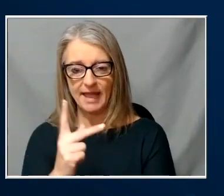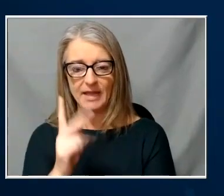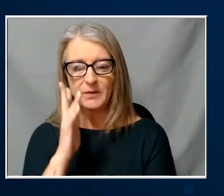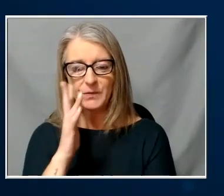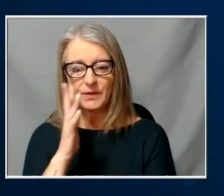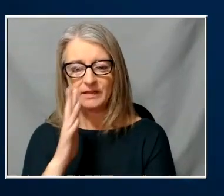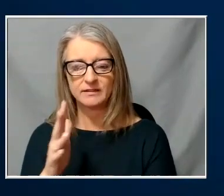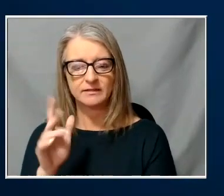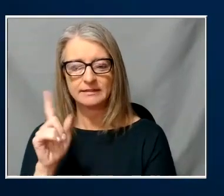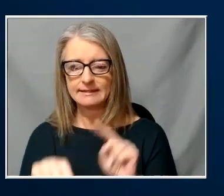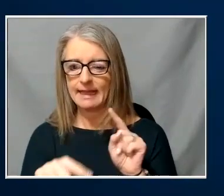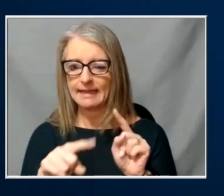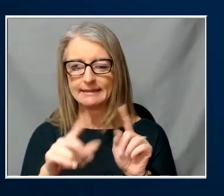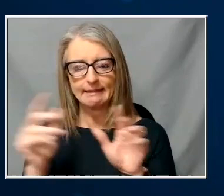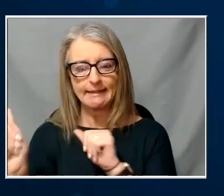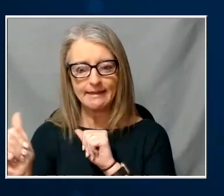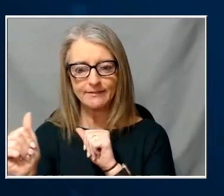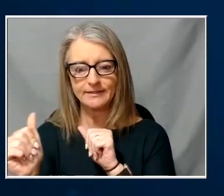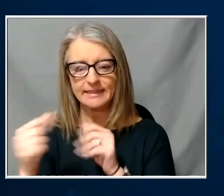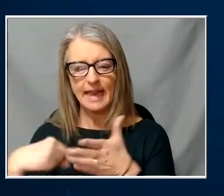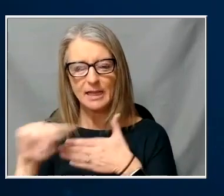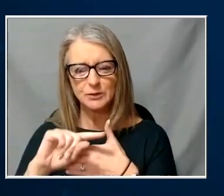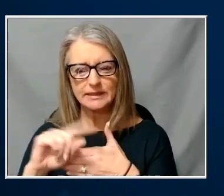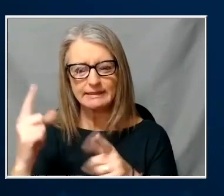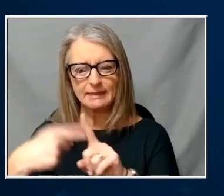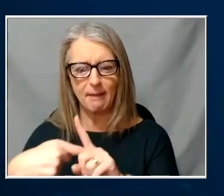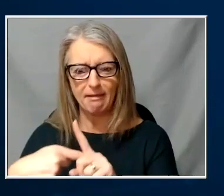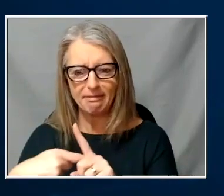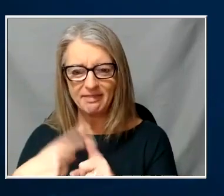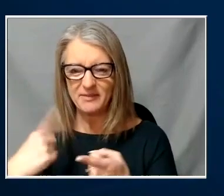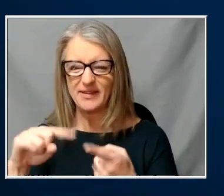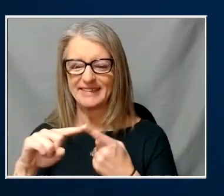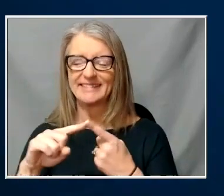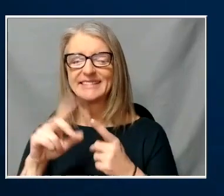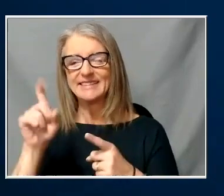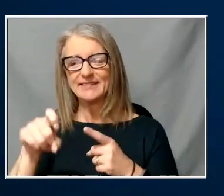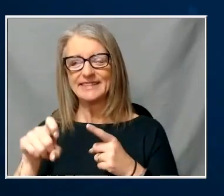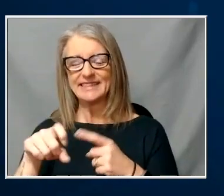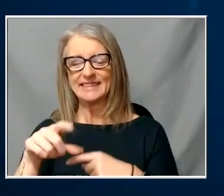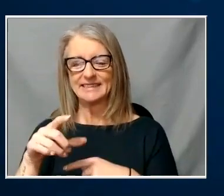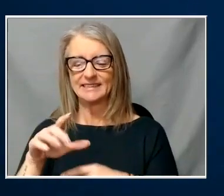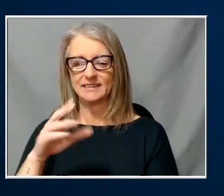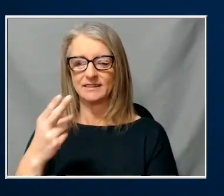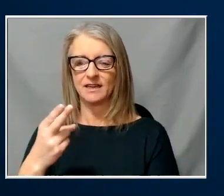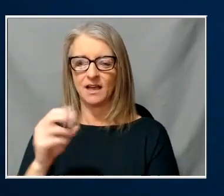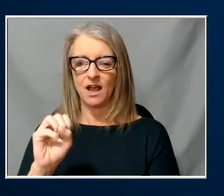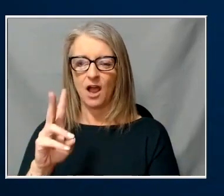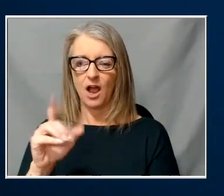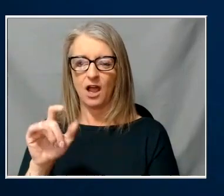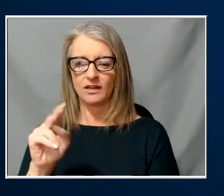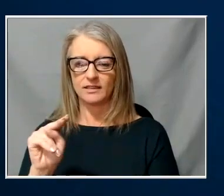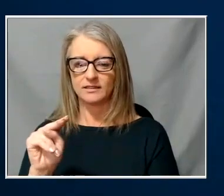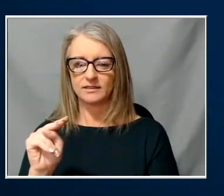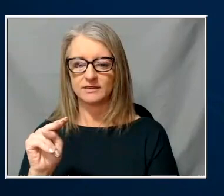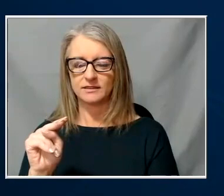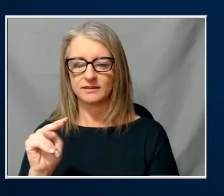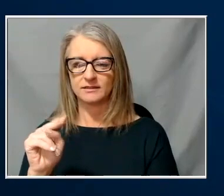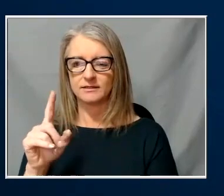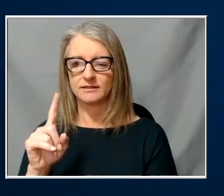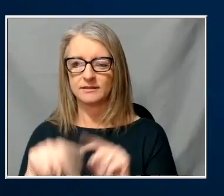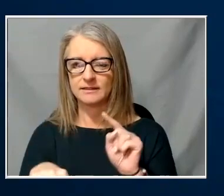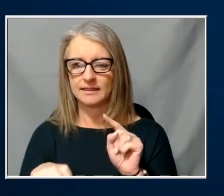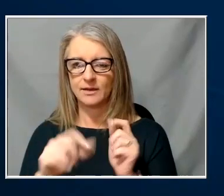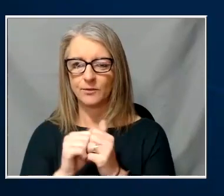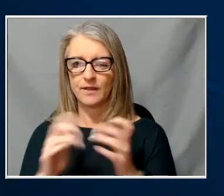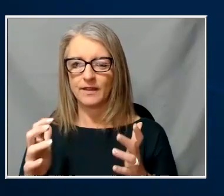not letting you go. Yes. Come back next week or next month. Okay. We need you. Dr. Hawkins, okay, what's your one sweet you can't do without over the holidays? Like, what